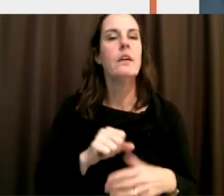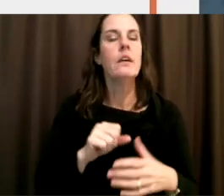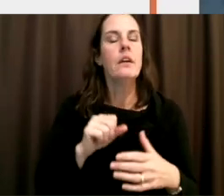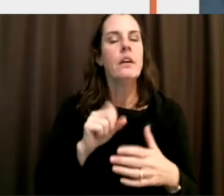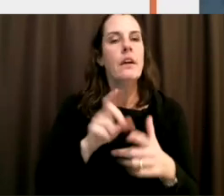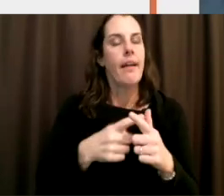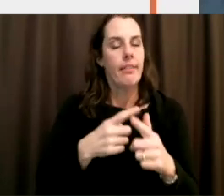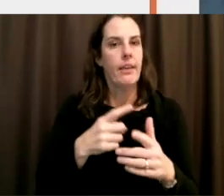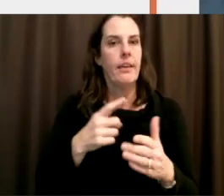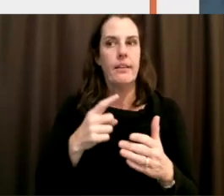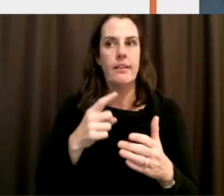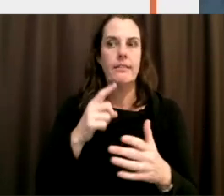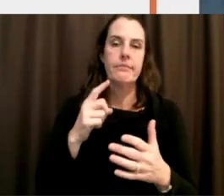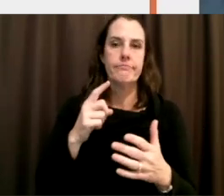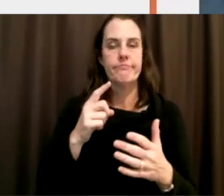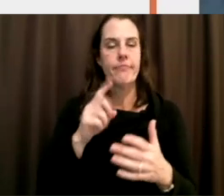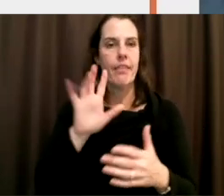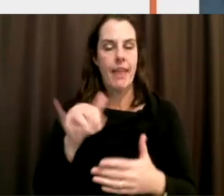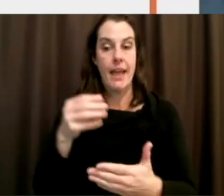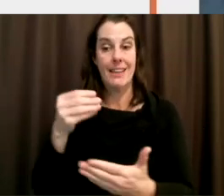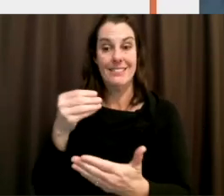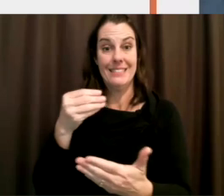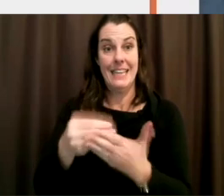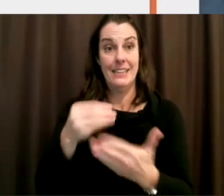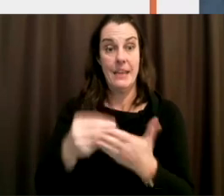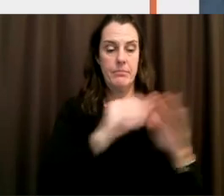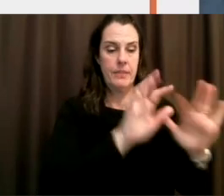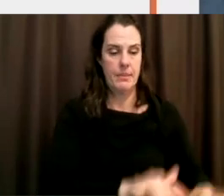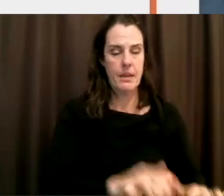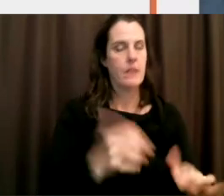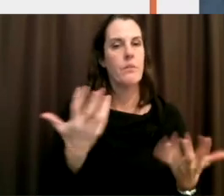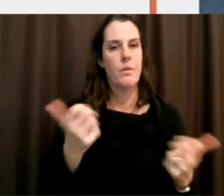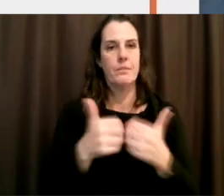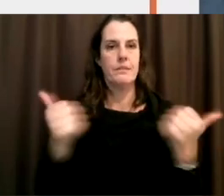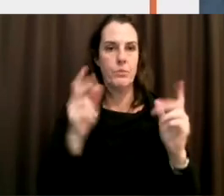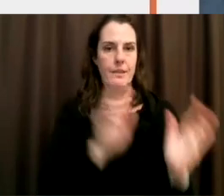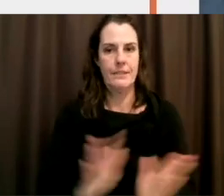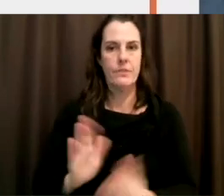actually booking that income into the accounting software.